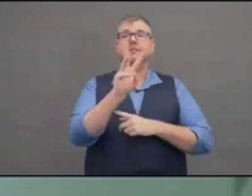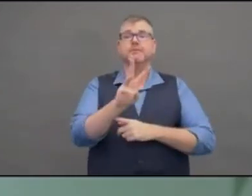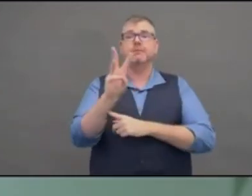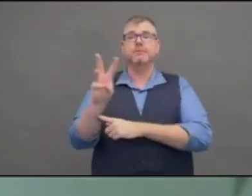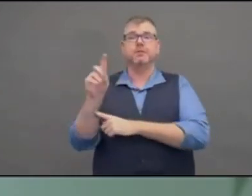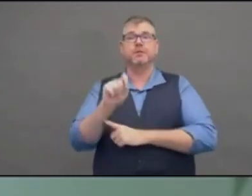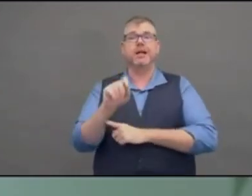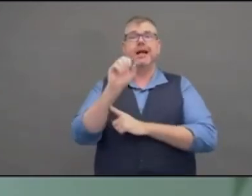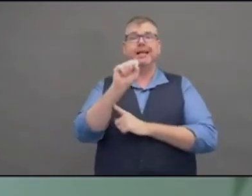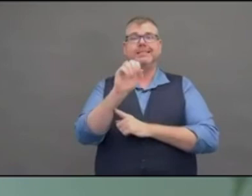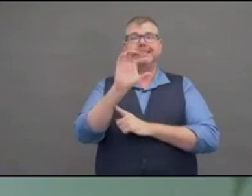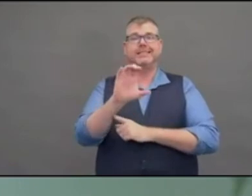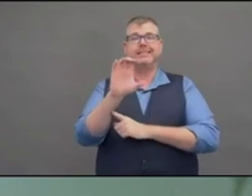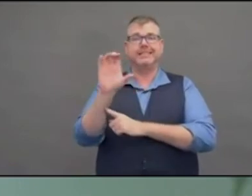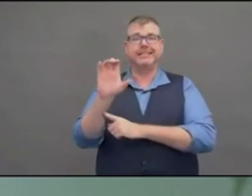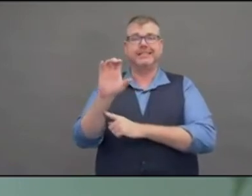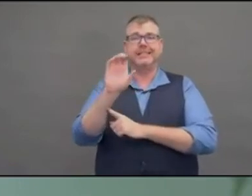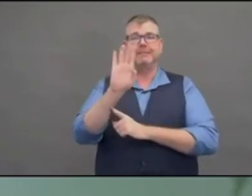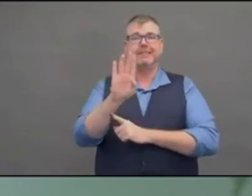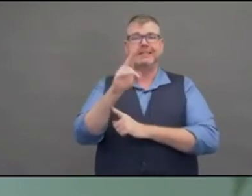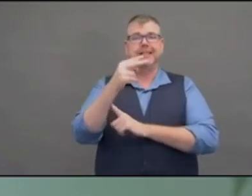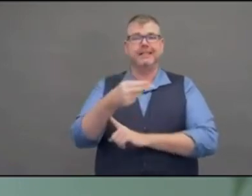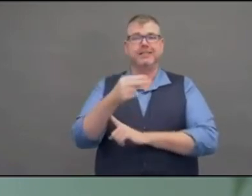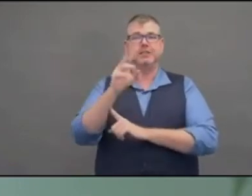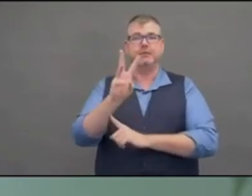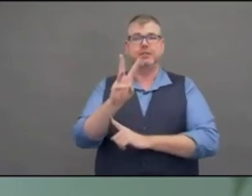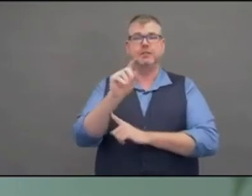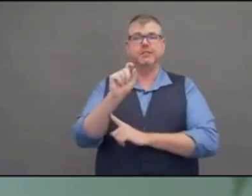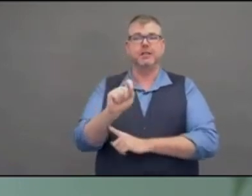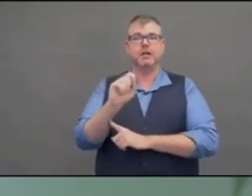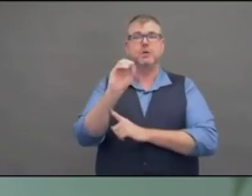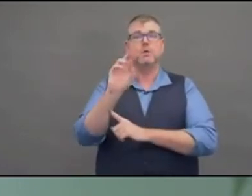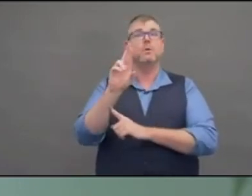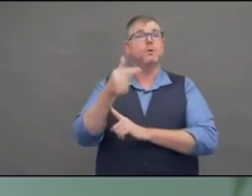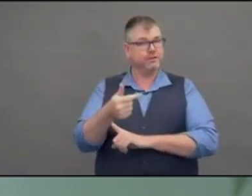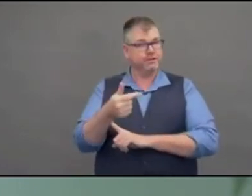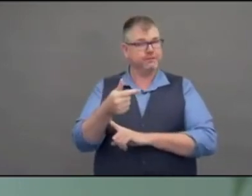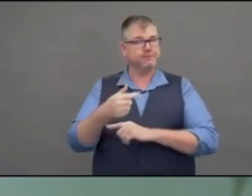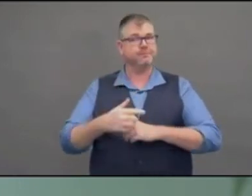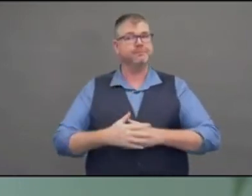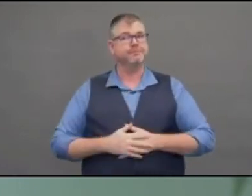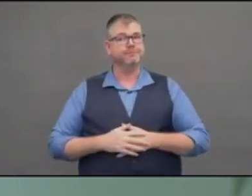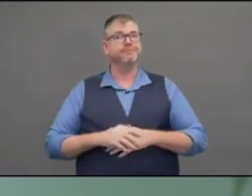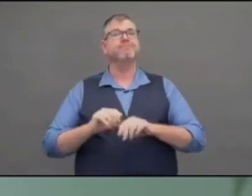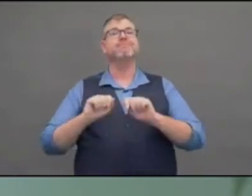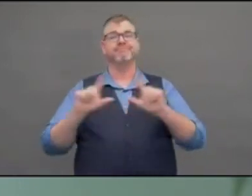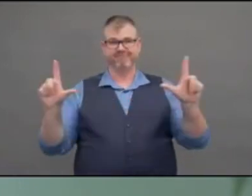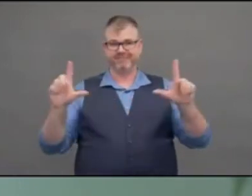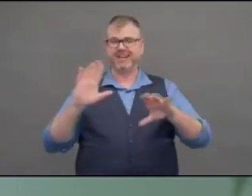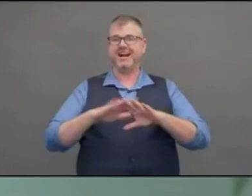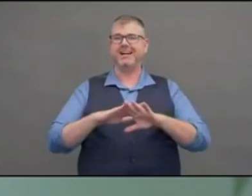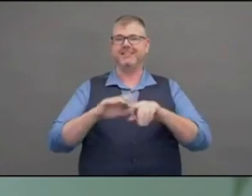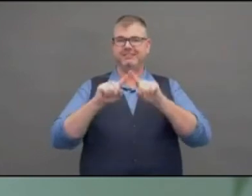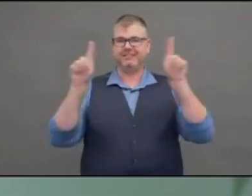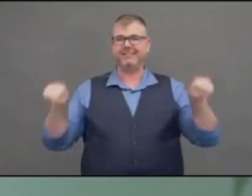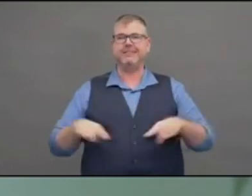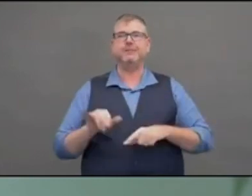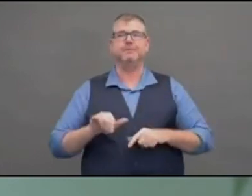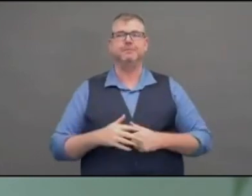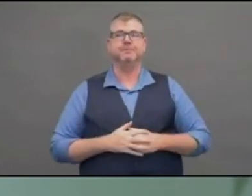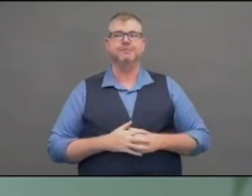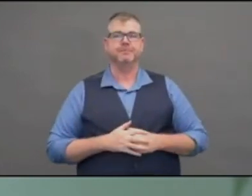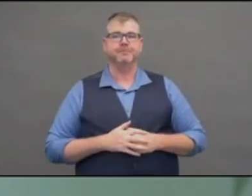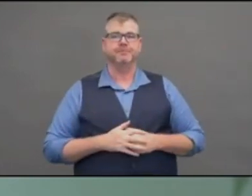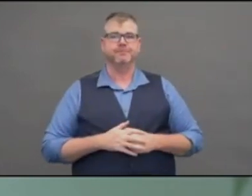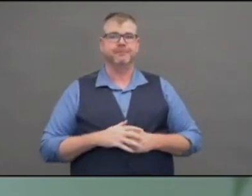www.sccbhw.org. And the website is currently appearing on your screen as well. There you will find a calendar of events with all the details and